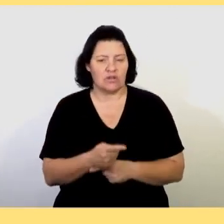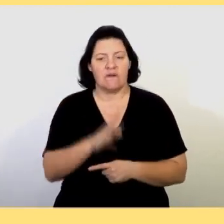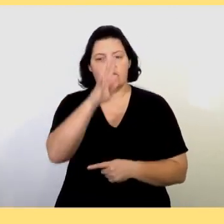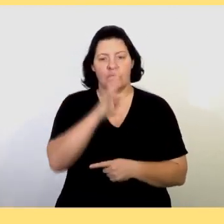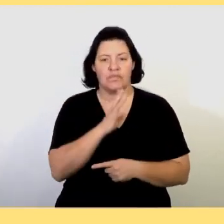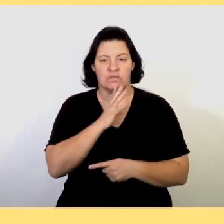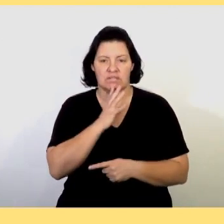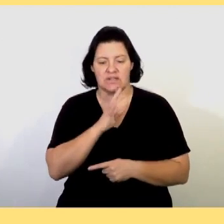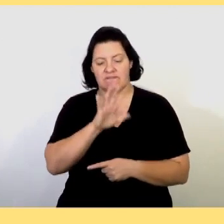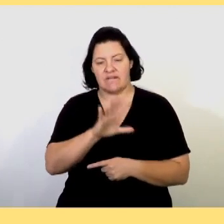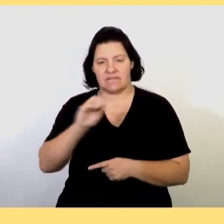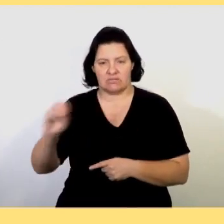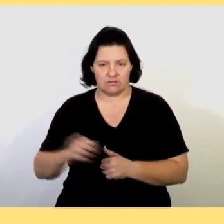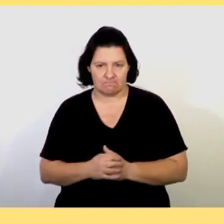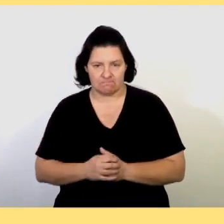that?